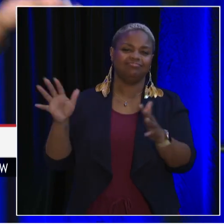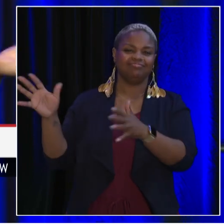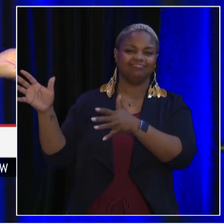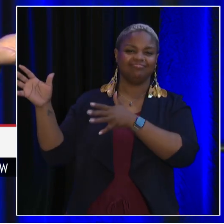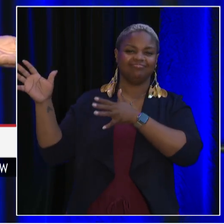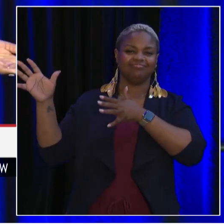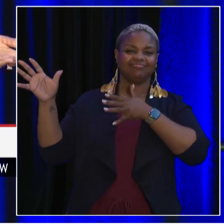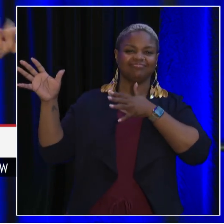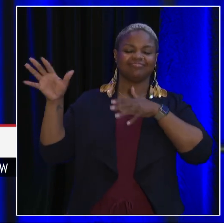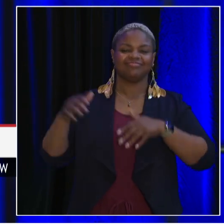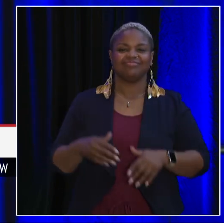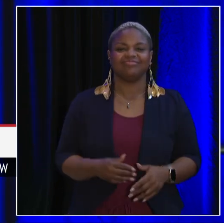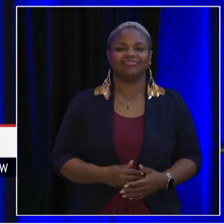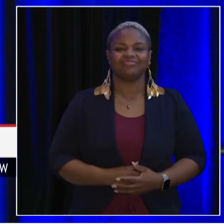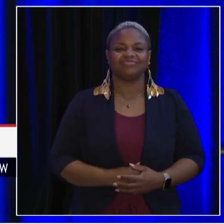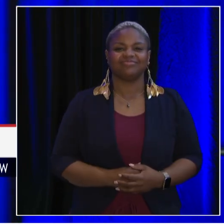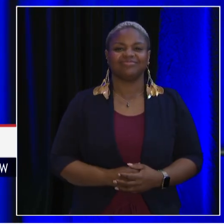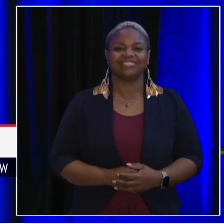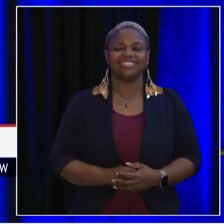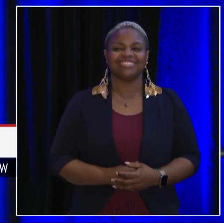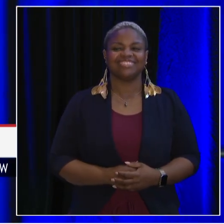Was he not excellent?